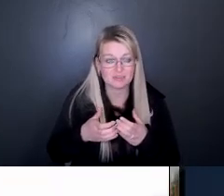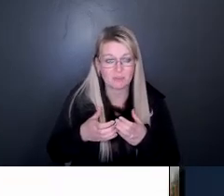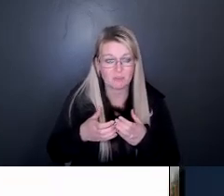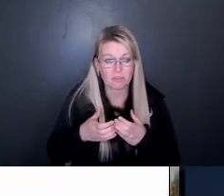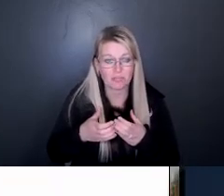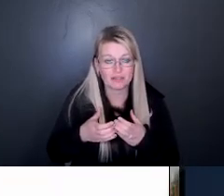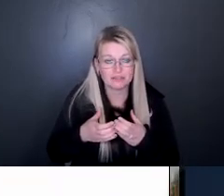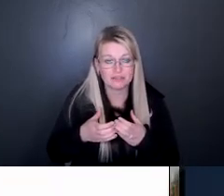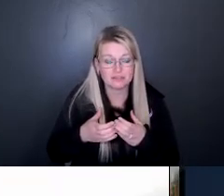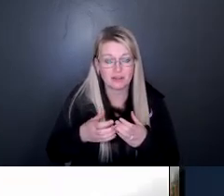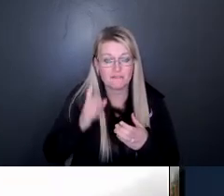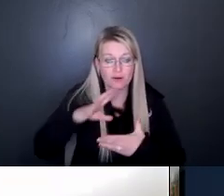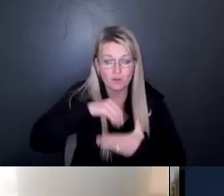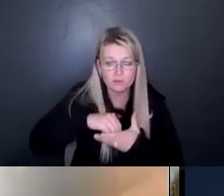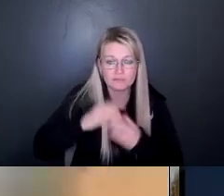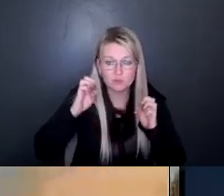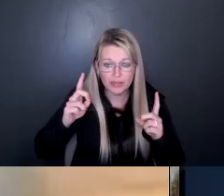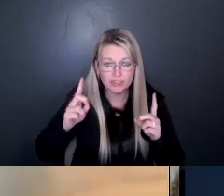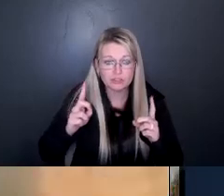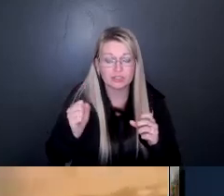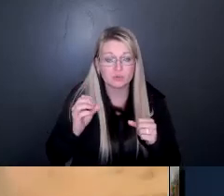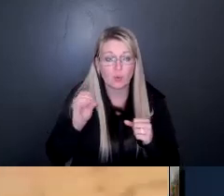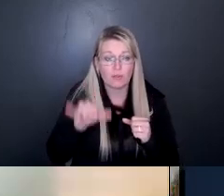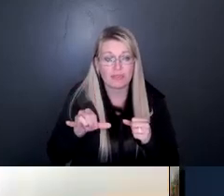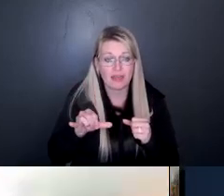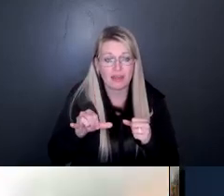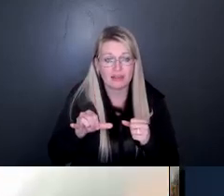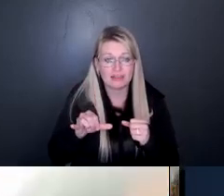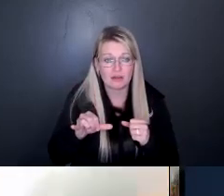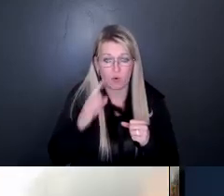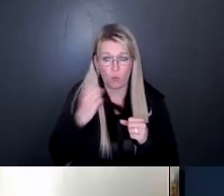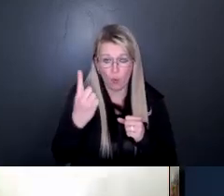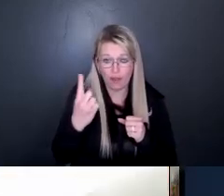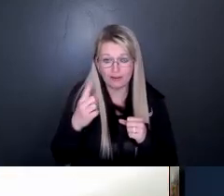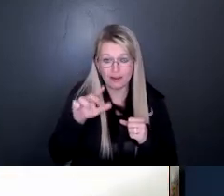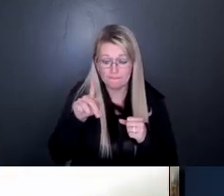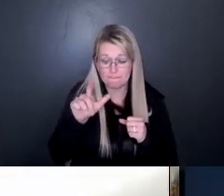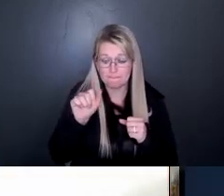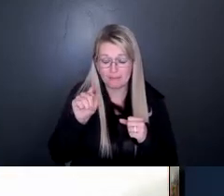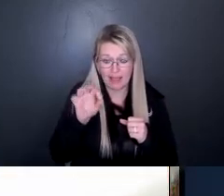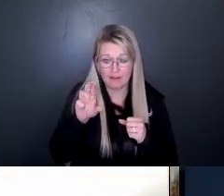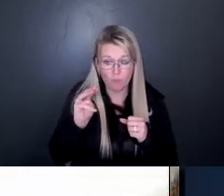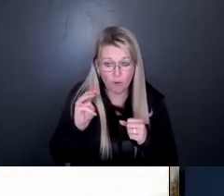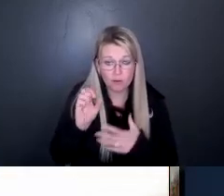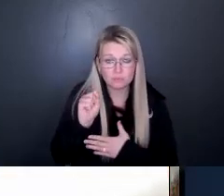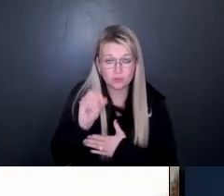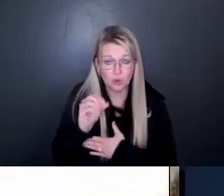in inclusive education, so that they are in one platform, whereby if you need a referral, you just see visit